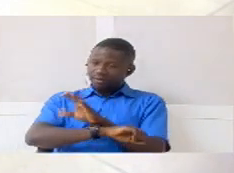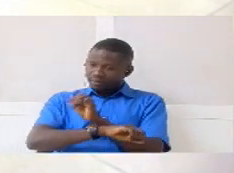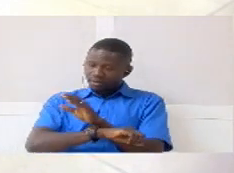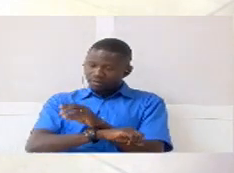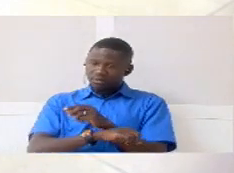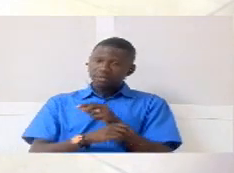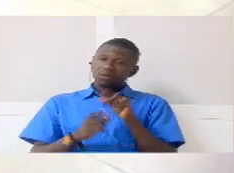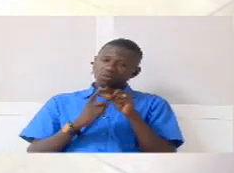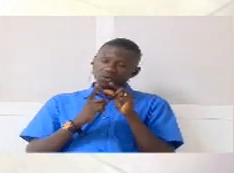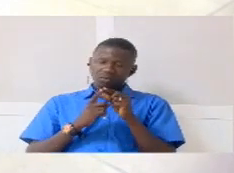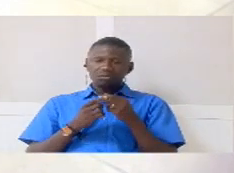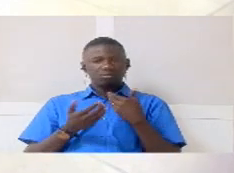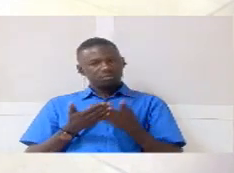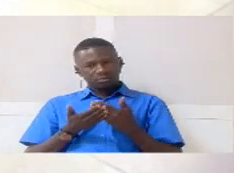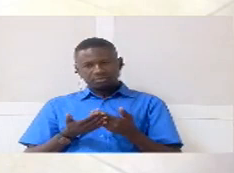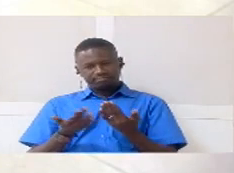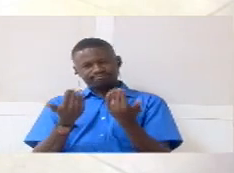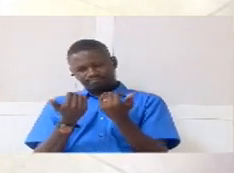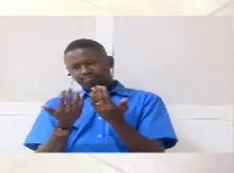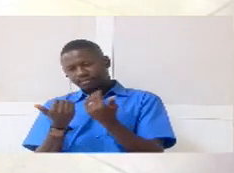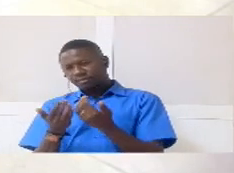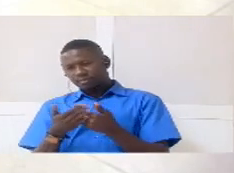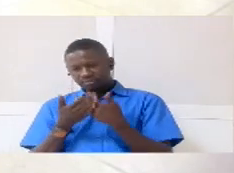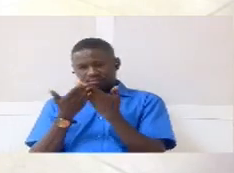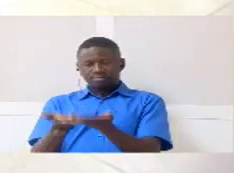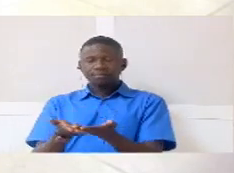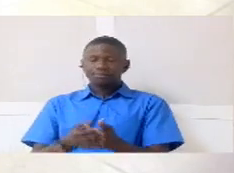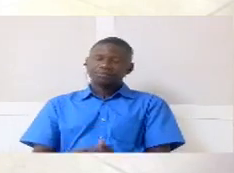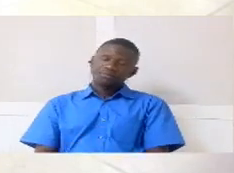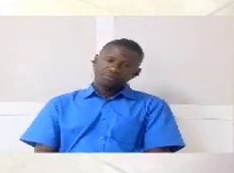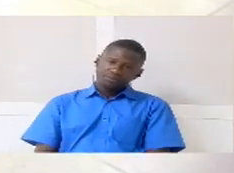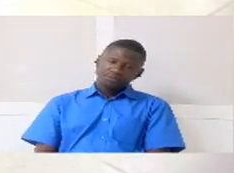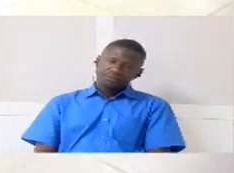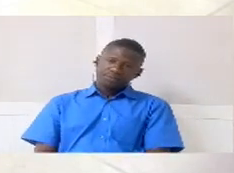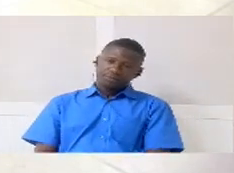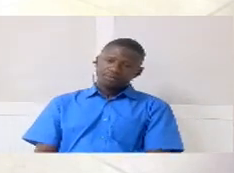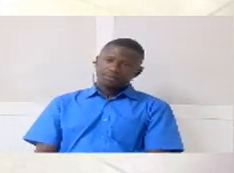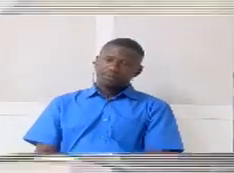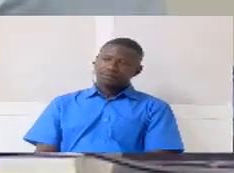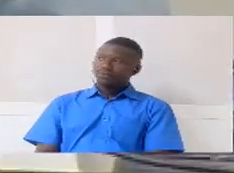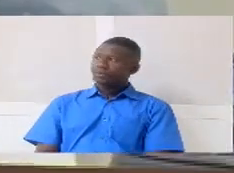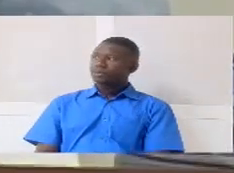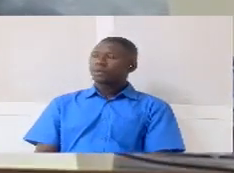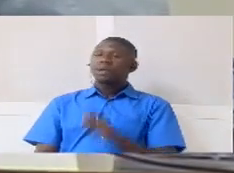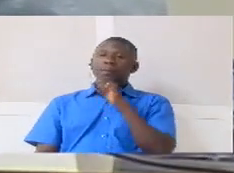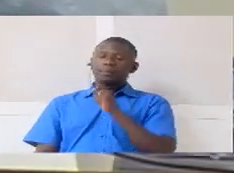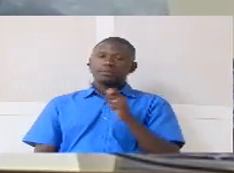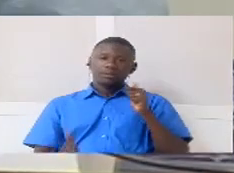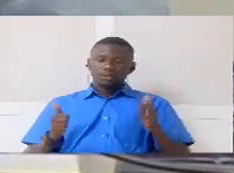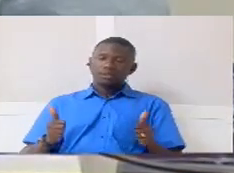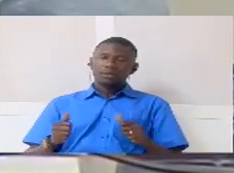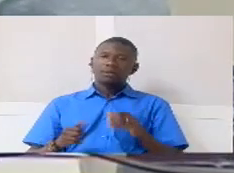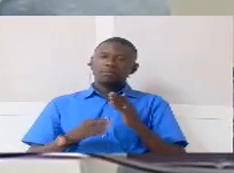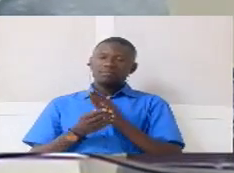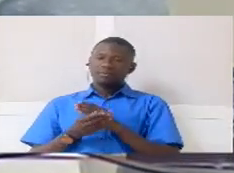silang kiaman kamen fole mngintiko, niye kumasodo ibele fakela kumoda azoro mbenna, isitenten. Mr. Chair, before he takes the floor, I